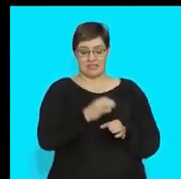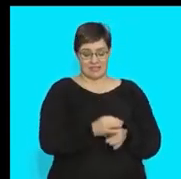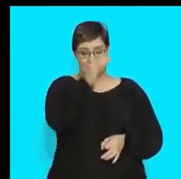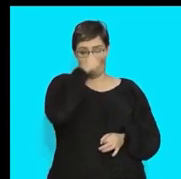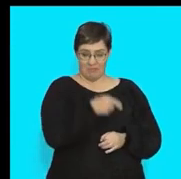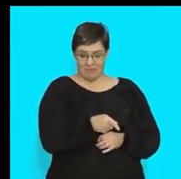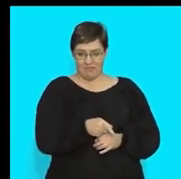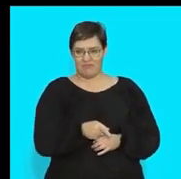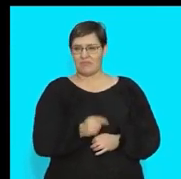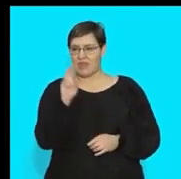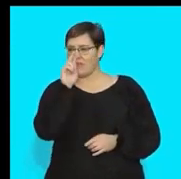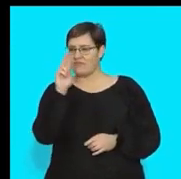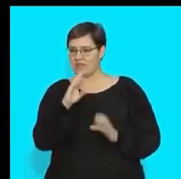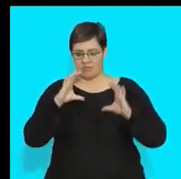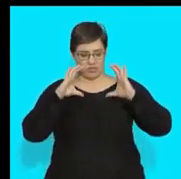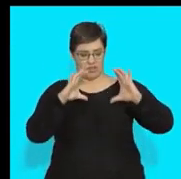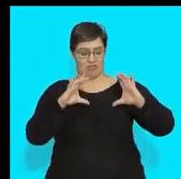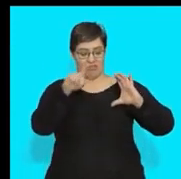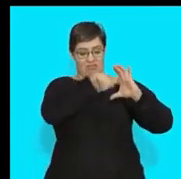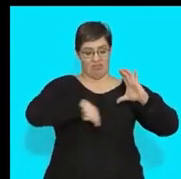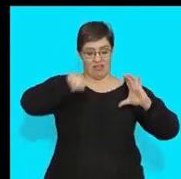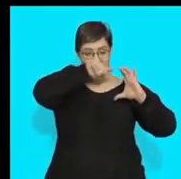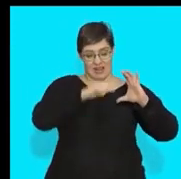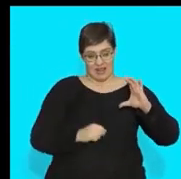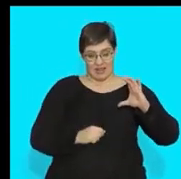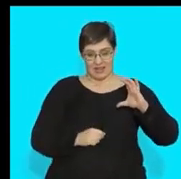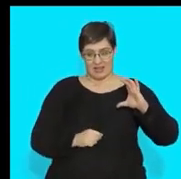dicots have got this very visible circle.